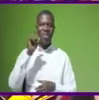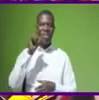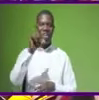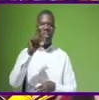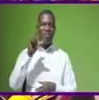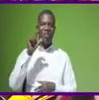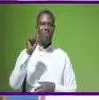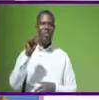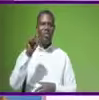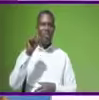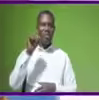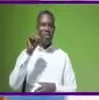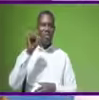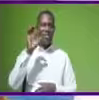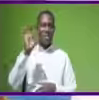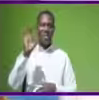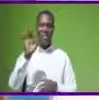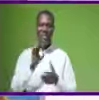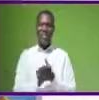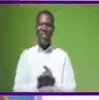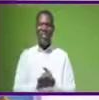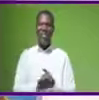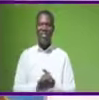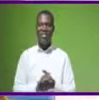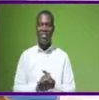100.9. Ayiko FM.